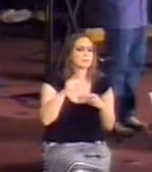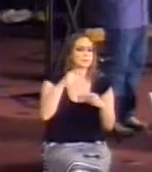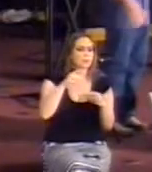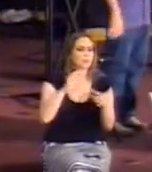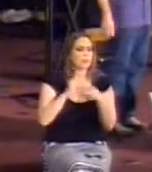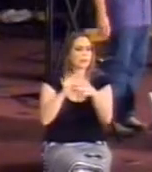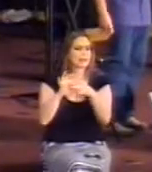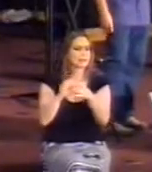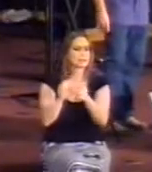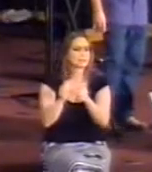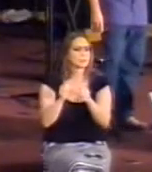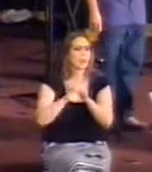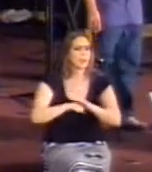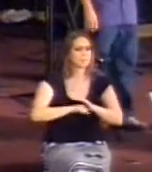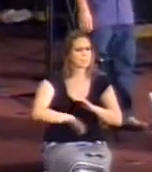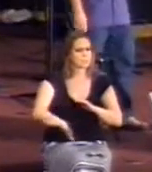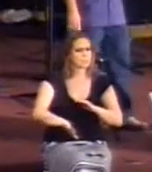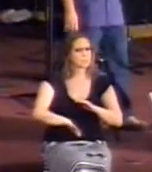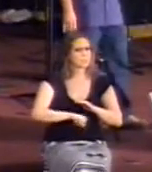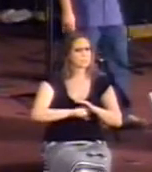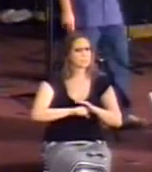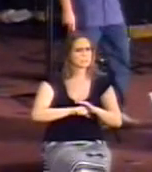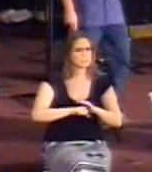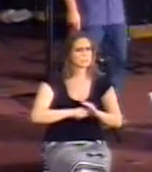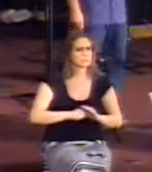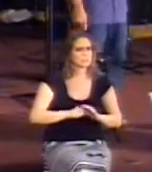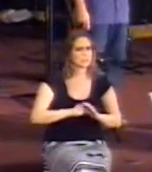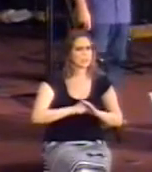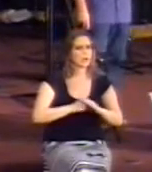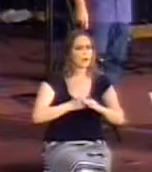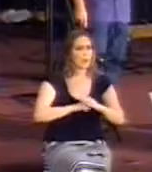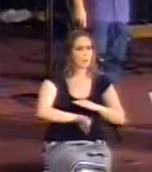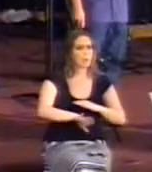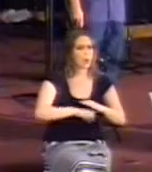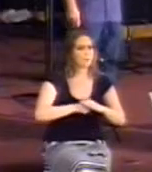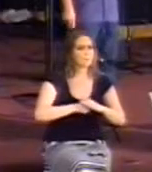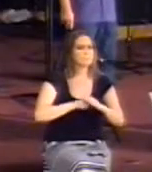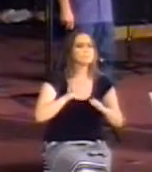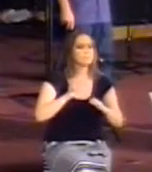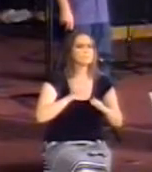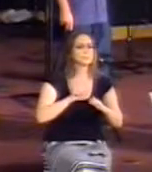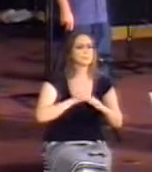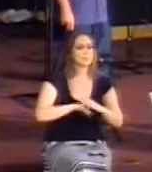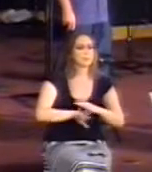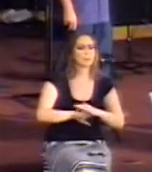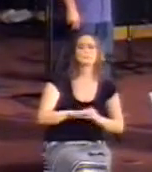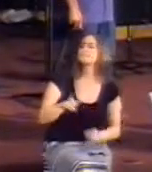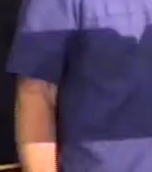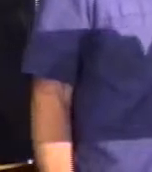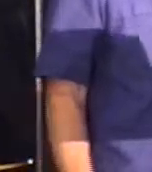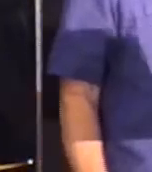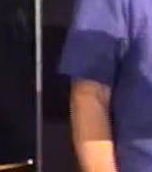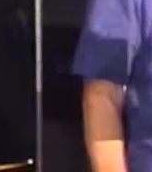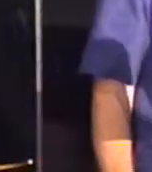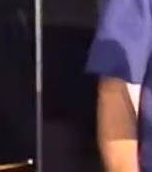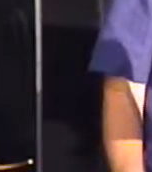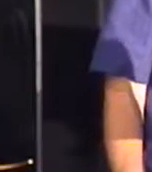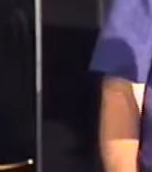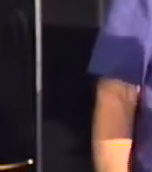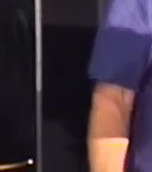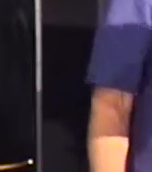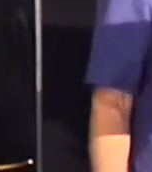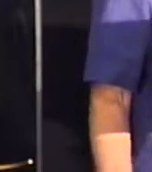Psalm 139, notice how God wants to be near and how it defines that